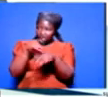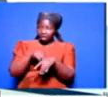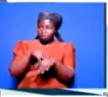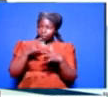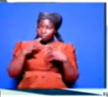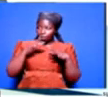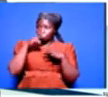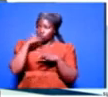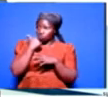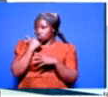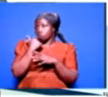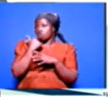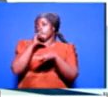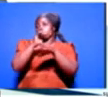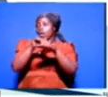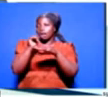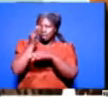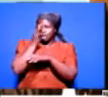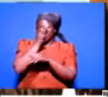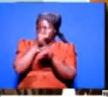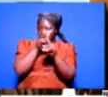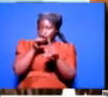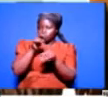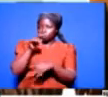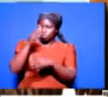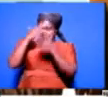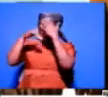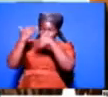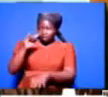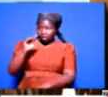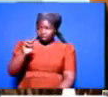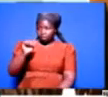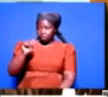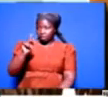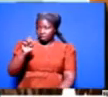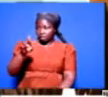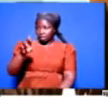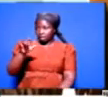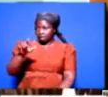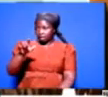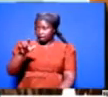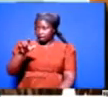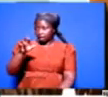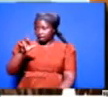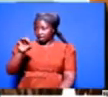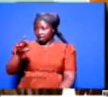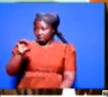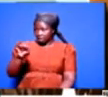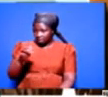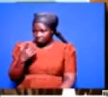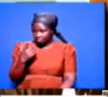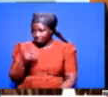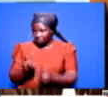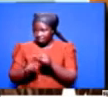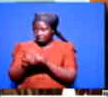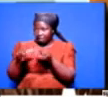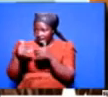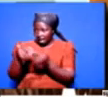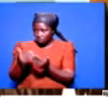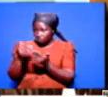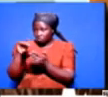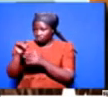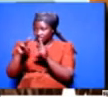Mzee Jaramogi Oginga Odinga, yes, it appeared like merit mattered, yes, to a pre-independence Kenya than it does now. Yes,